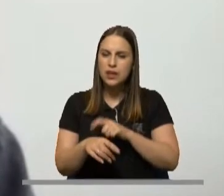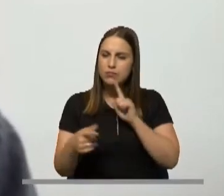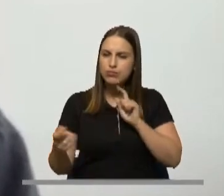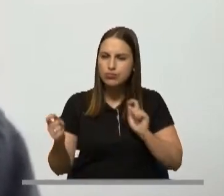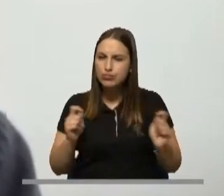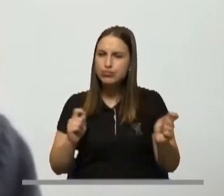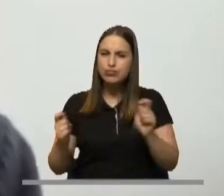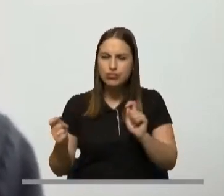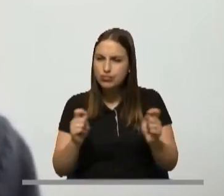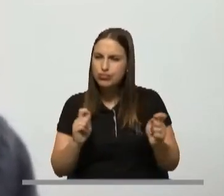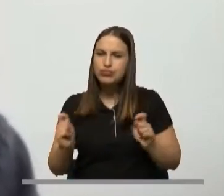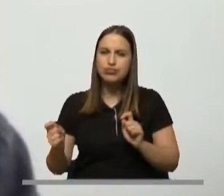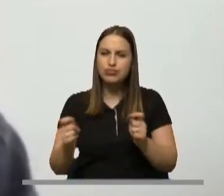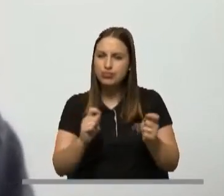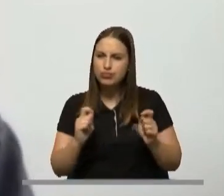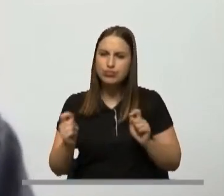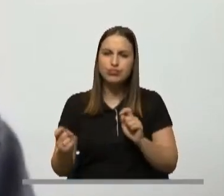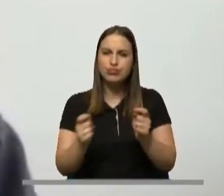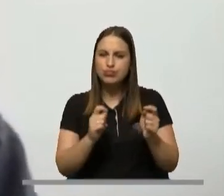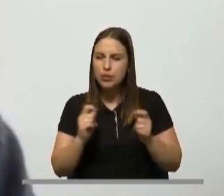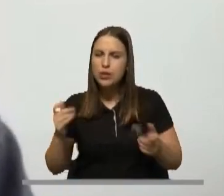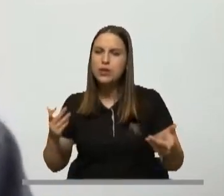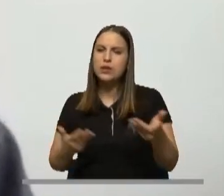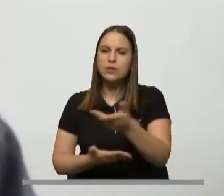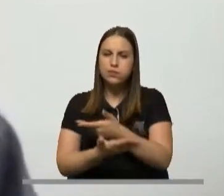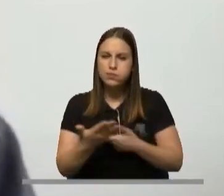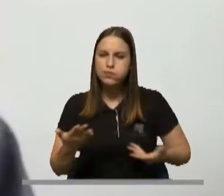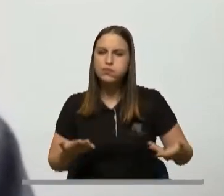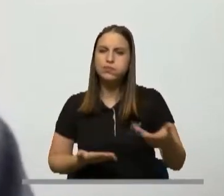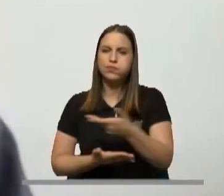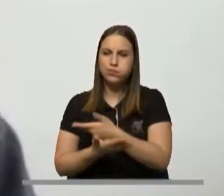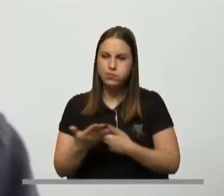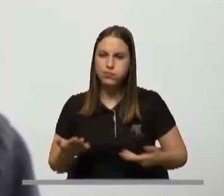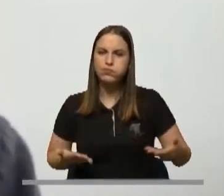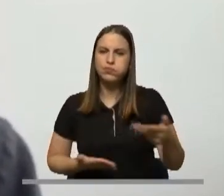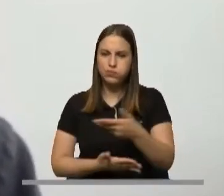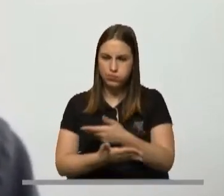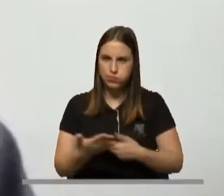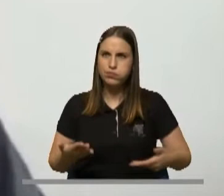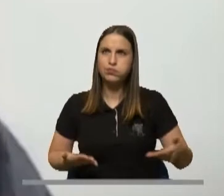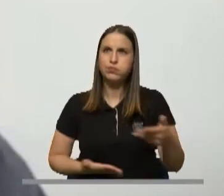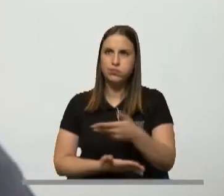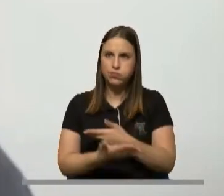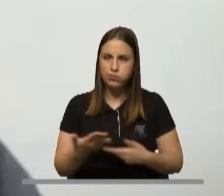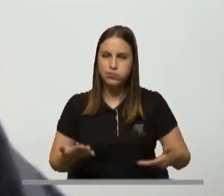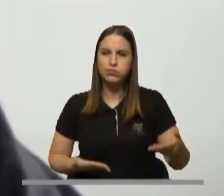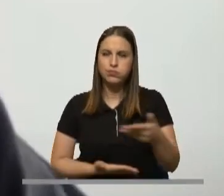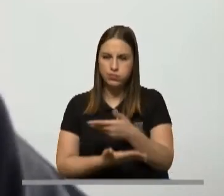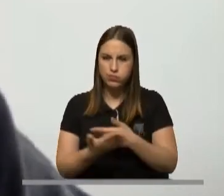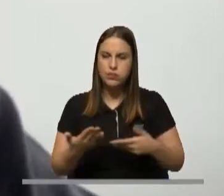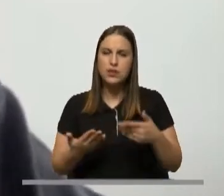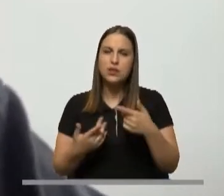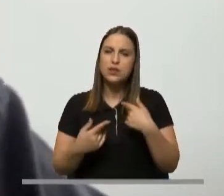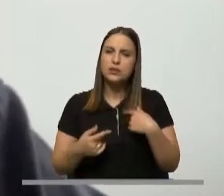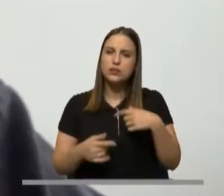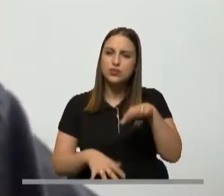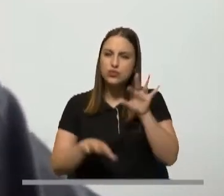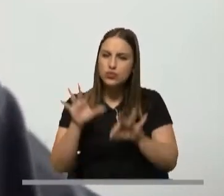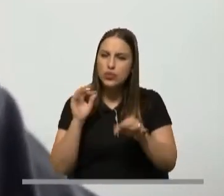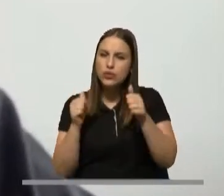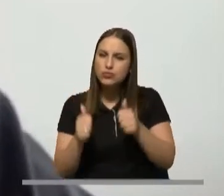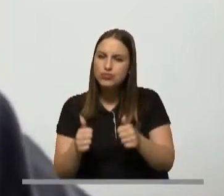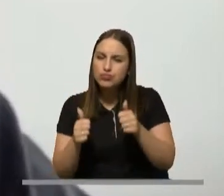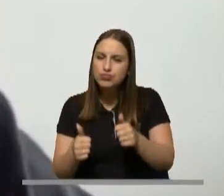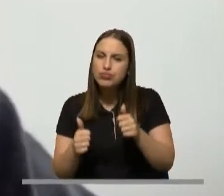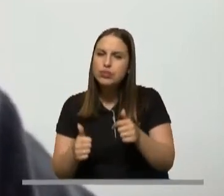deliberation and preceded by all the objective analysis available to us, the optimal choice is